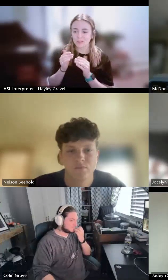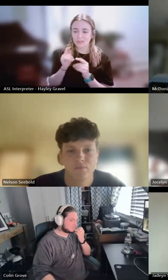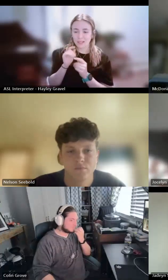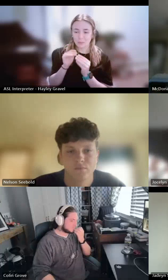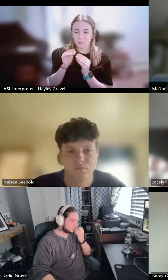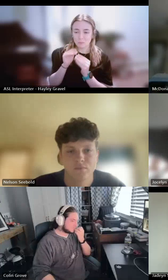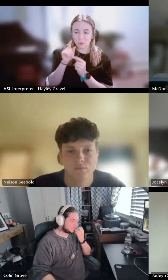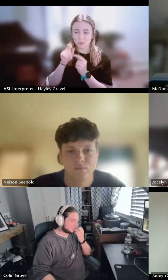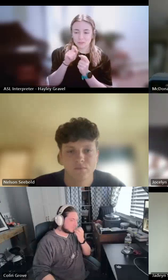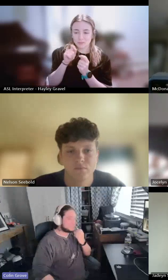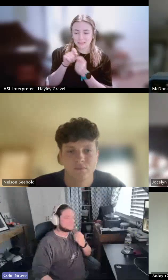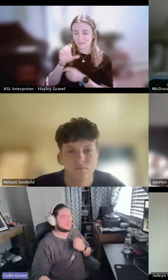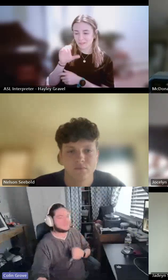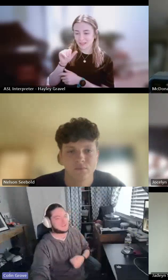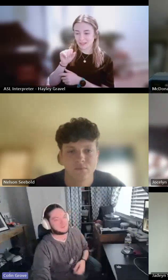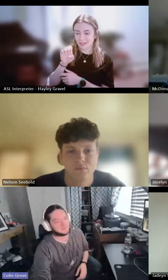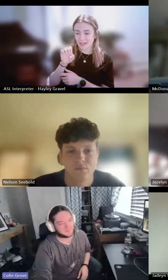thing could help you.